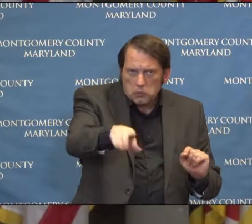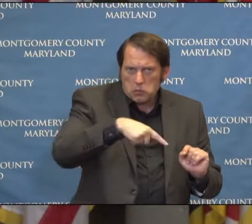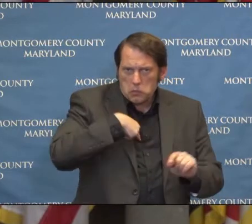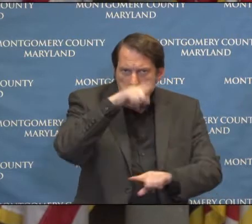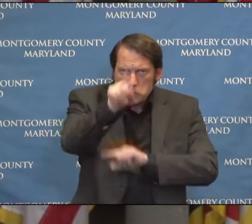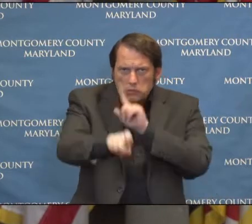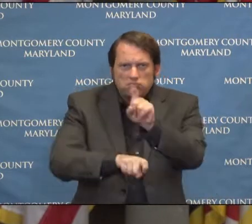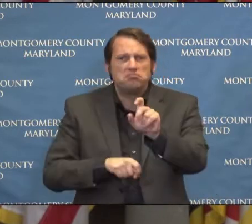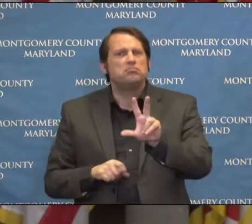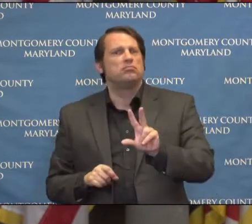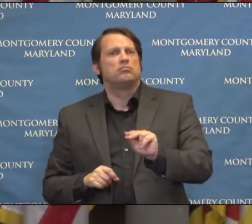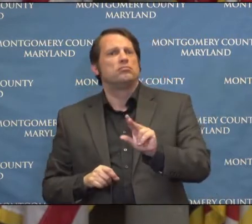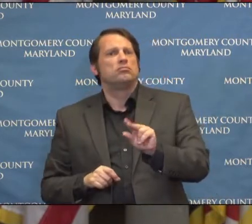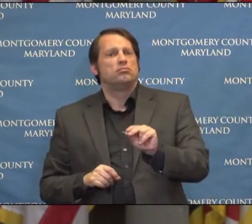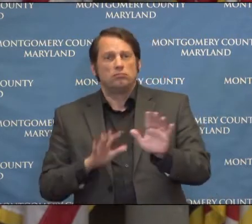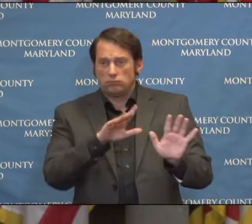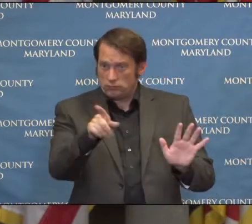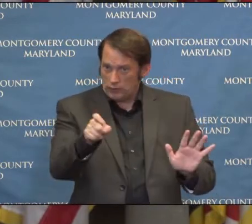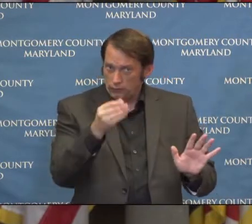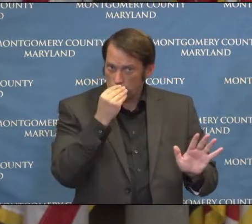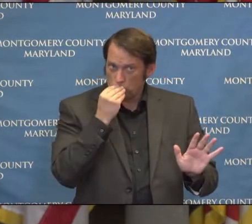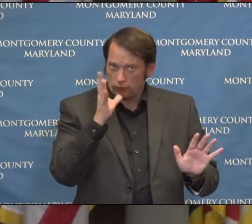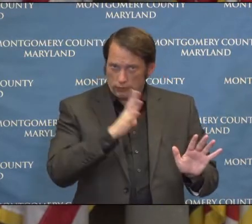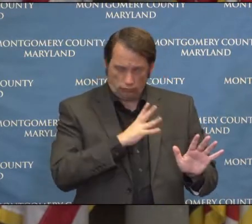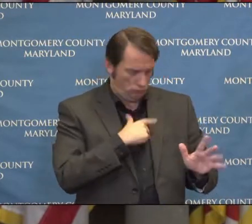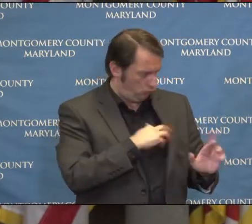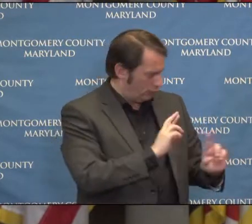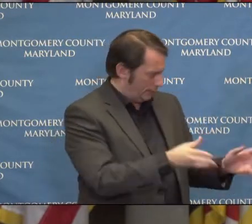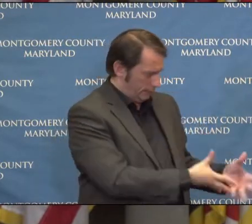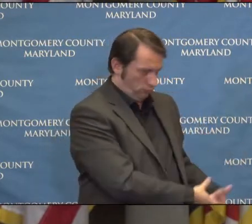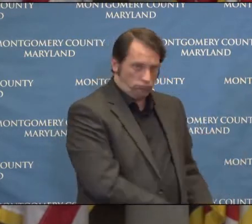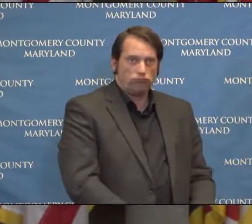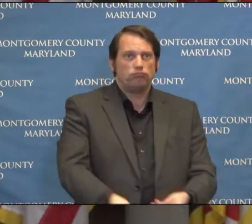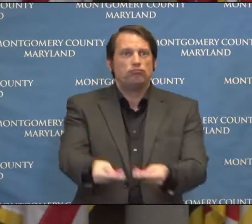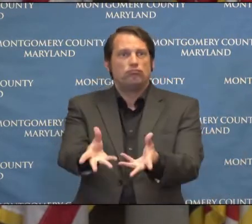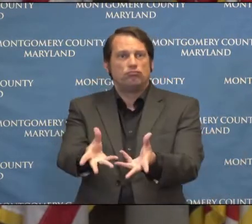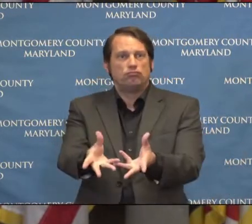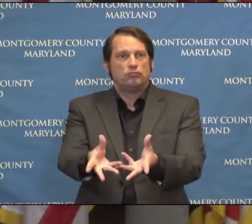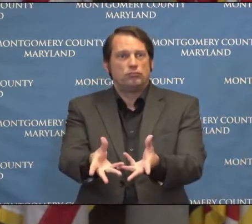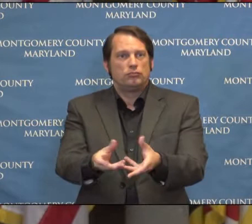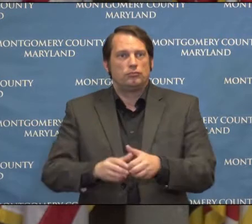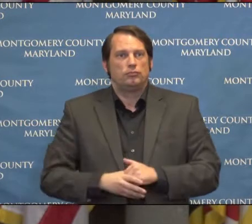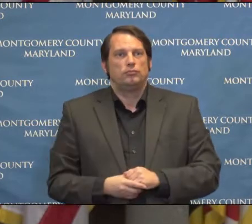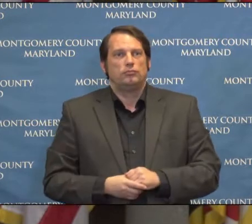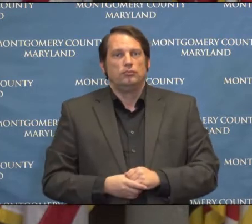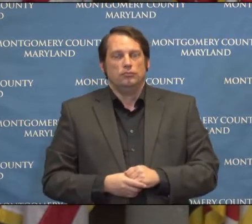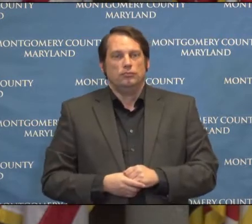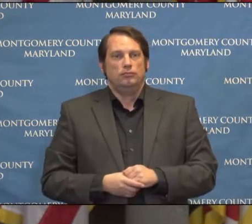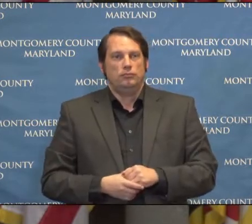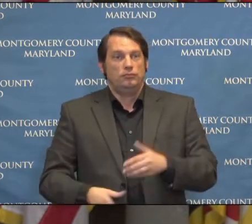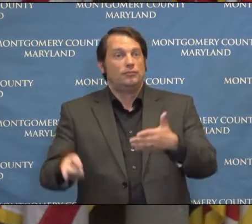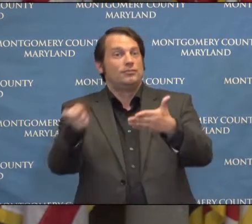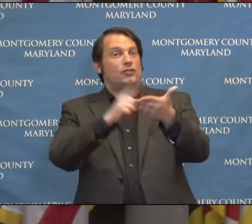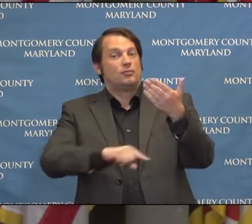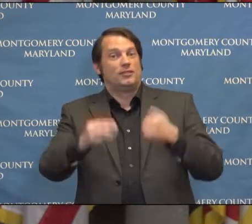want to provide it. We will tell you that starting Monday, starting next week, we'll serve Monday, Tuesday, Wednesday, and Friday. And